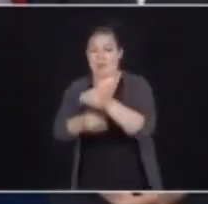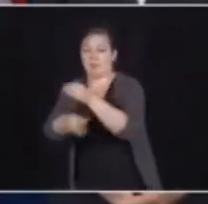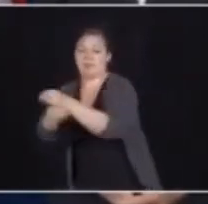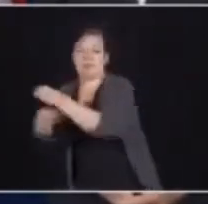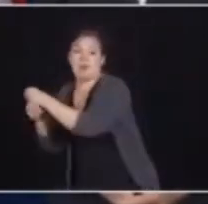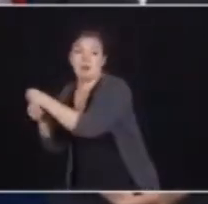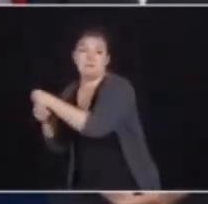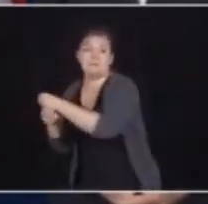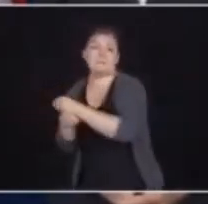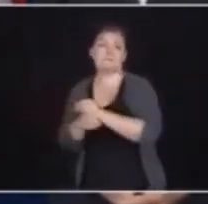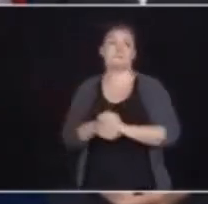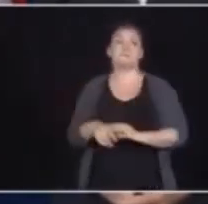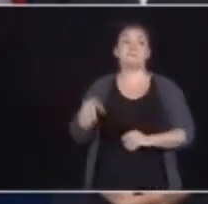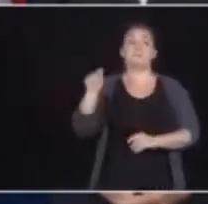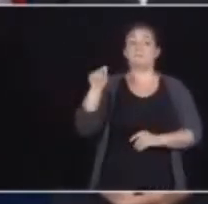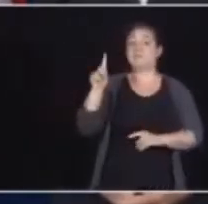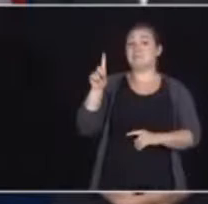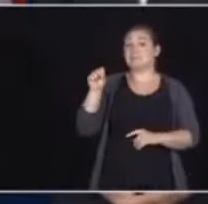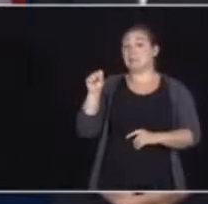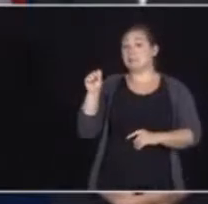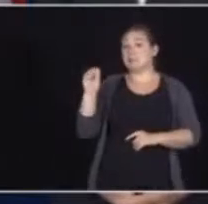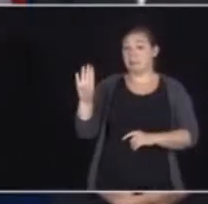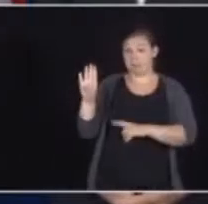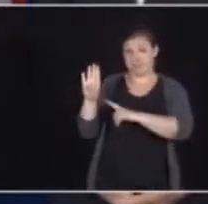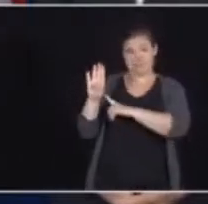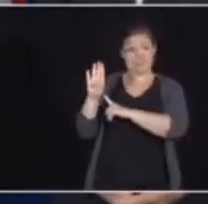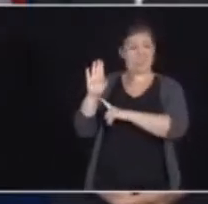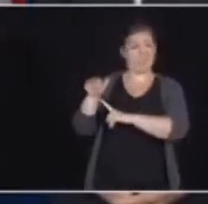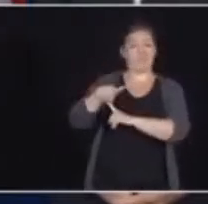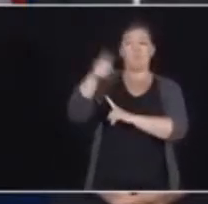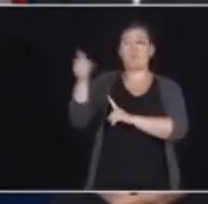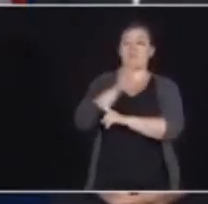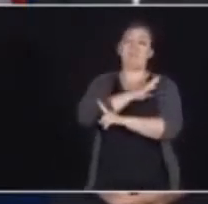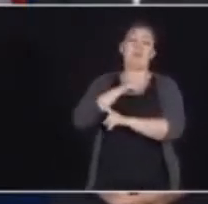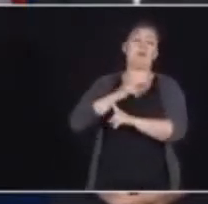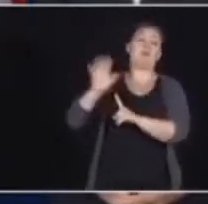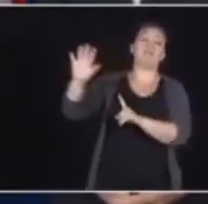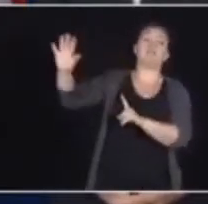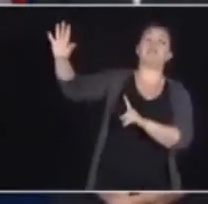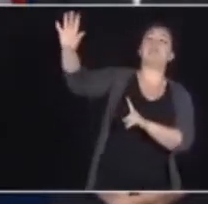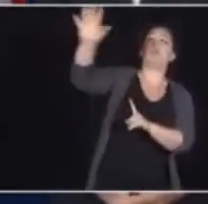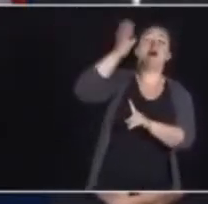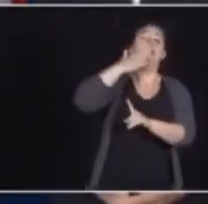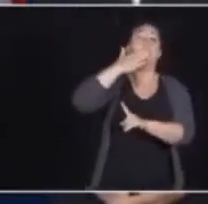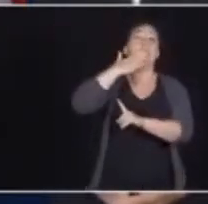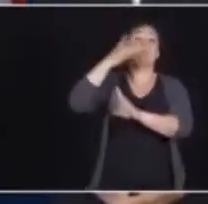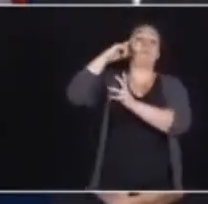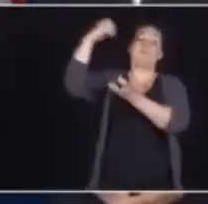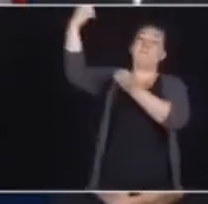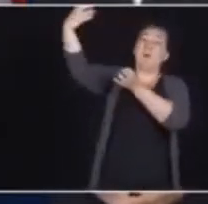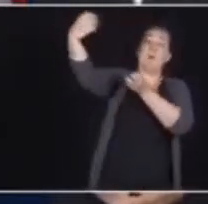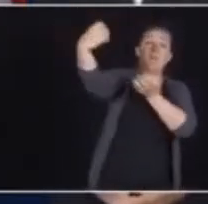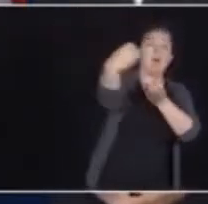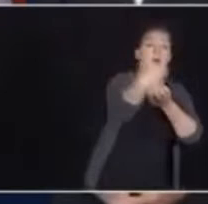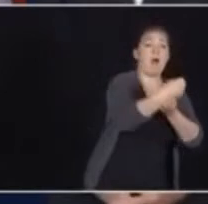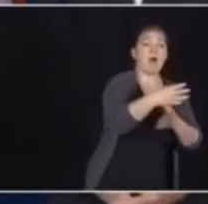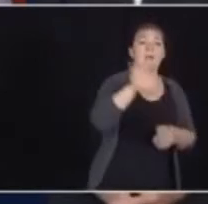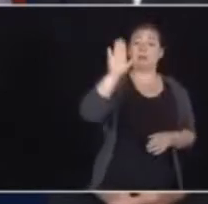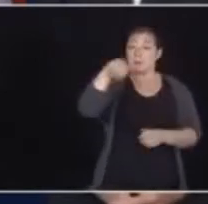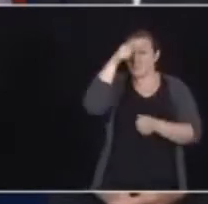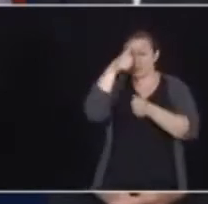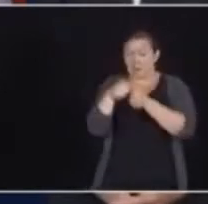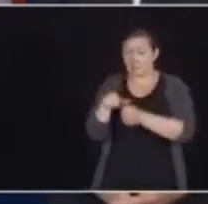their input in all the other boards right across the province. But just keep in mind that the TDSB is going to